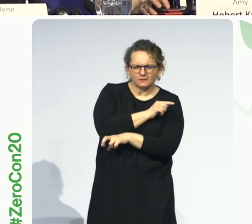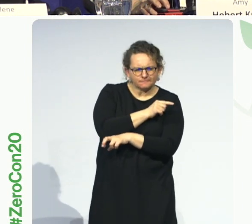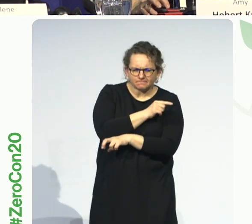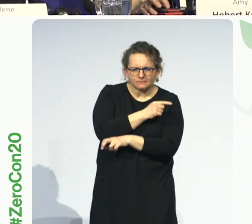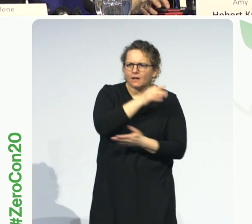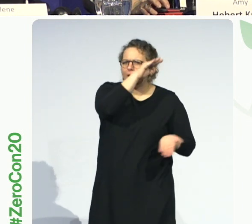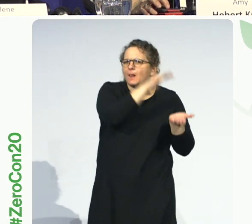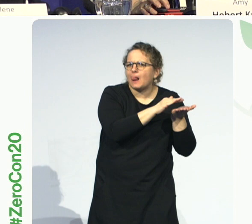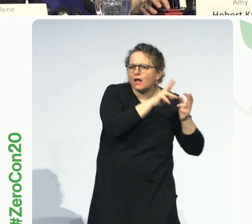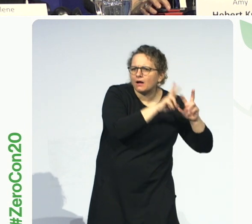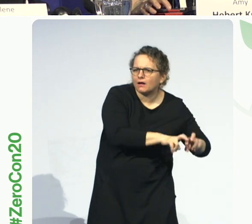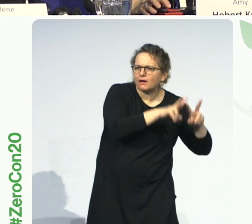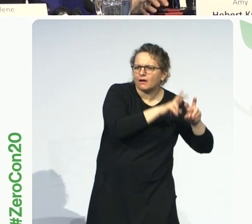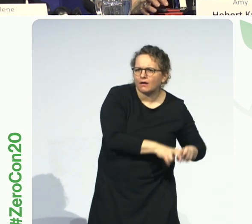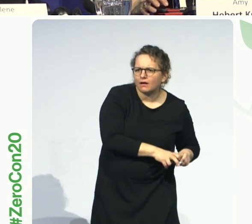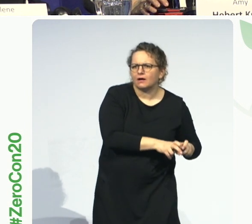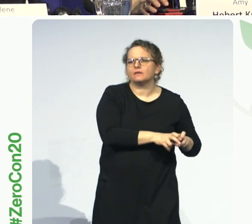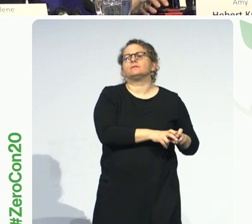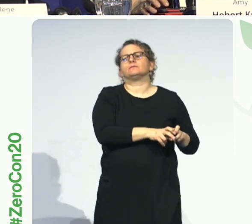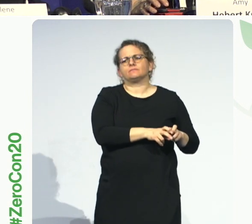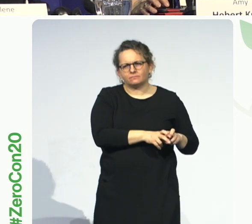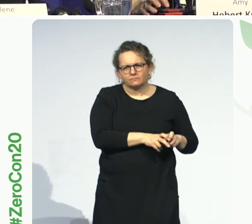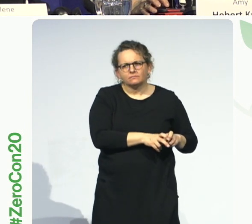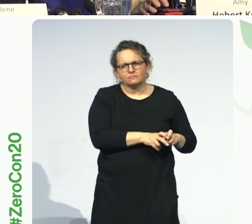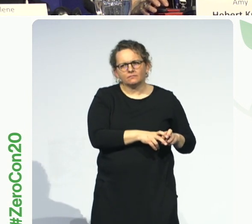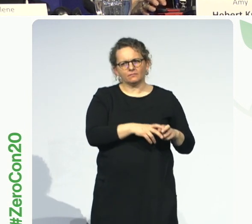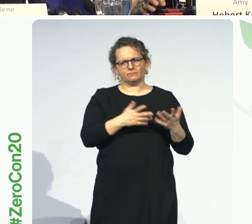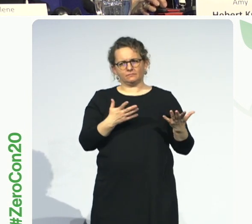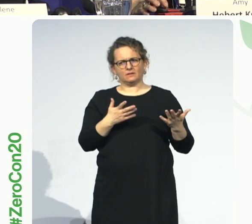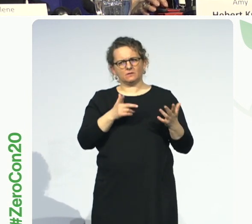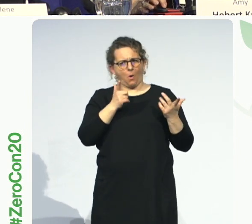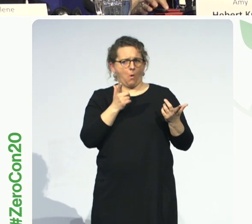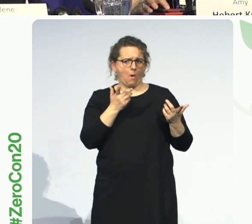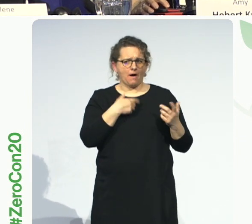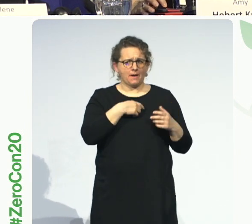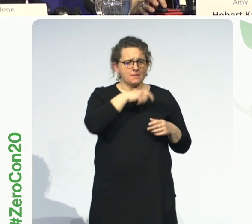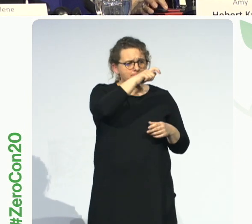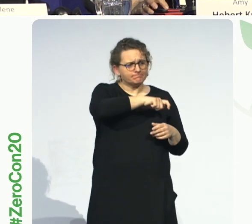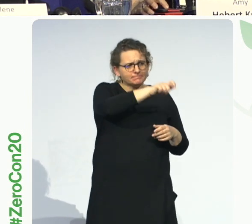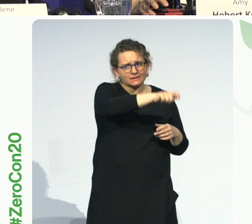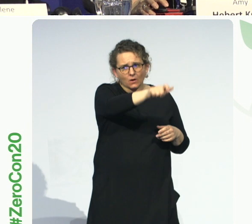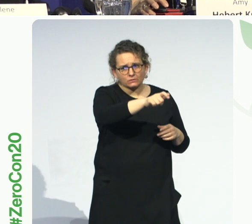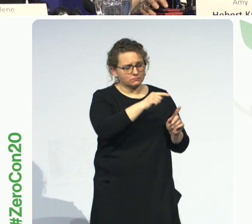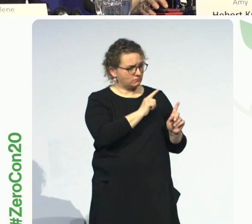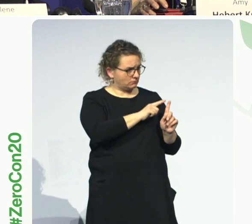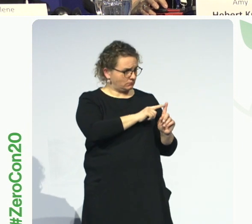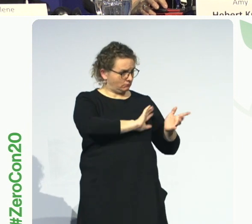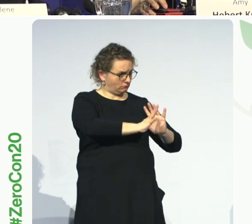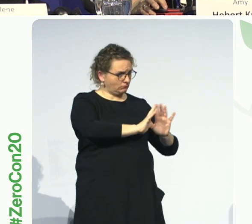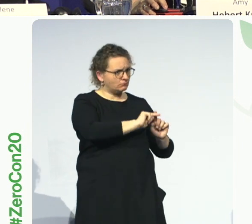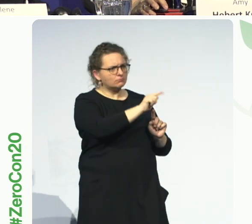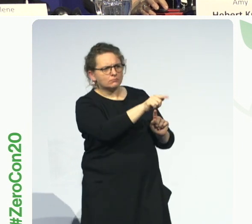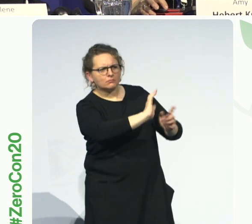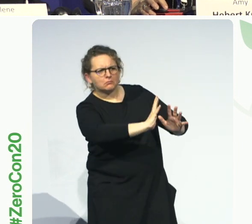who are learning a second or third signed language. So the essence of this project was